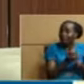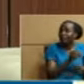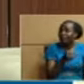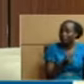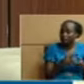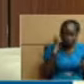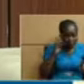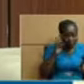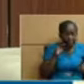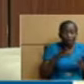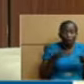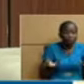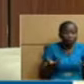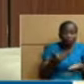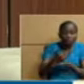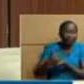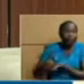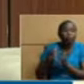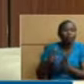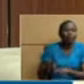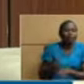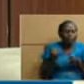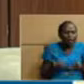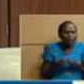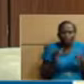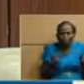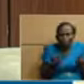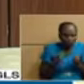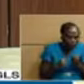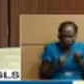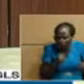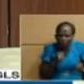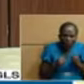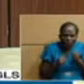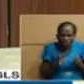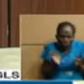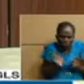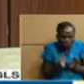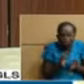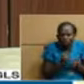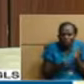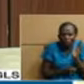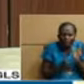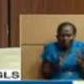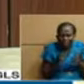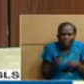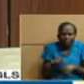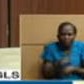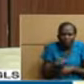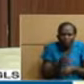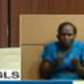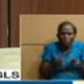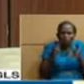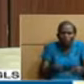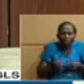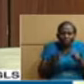excluded from participating, and so we are here fighting within the small, you know, calabash, like grasshoppers, when the